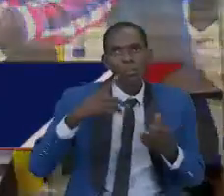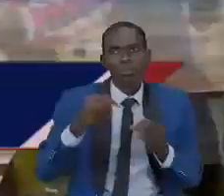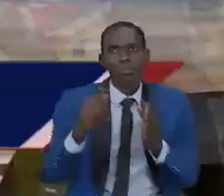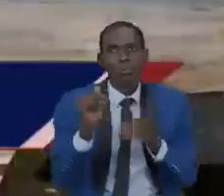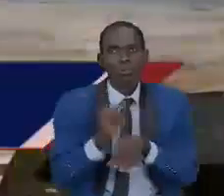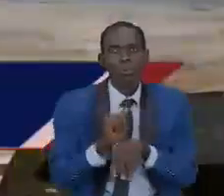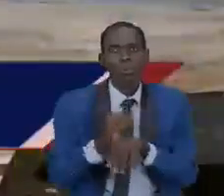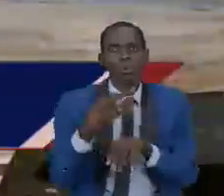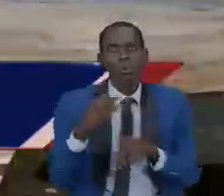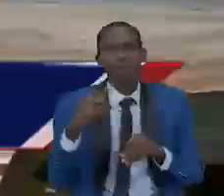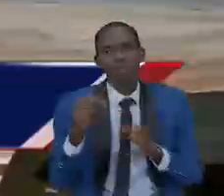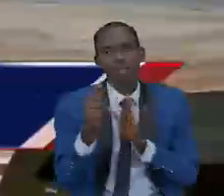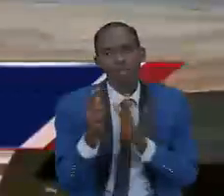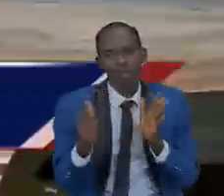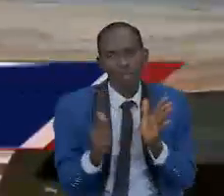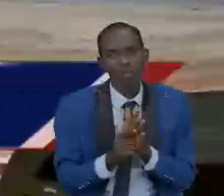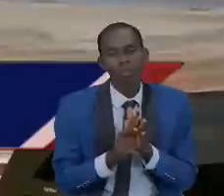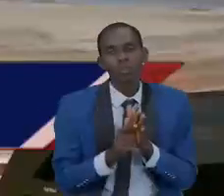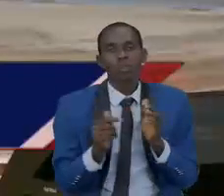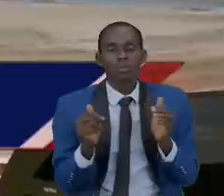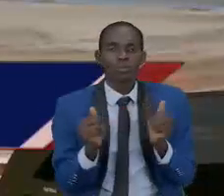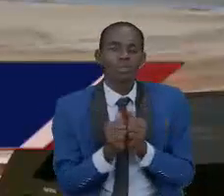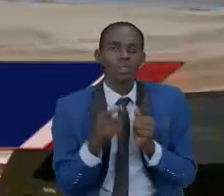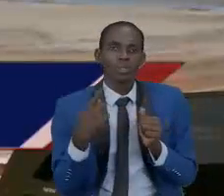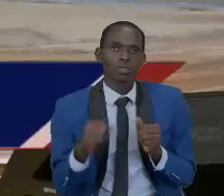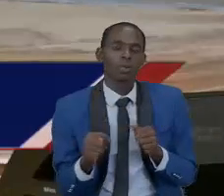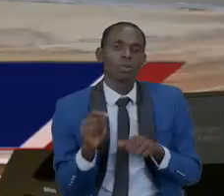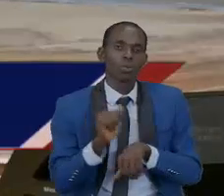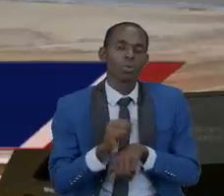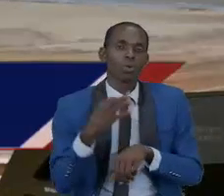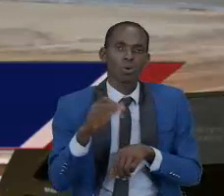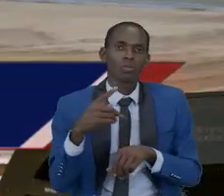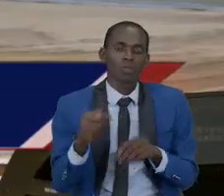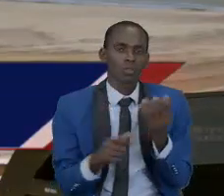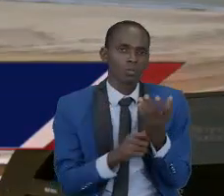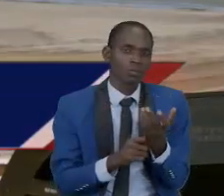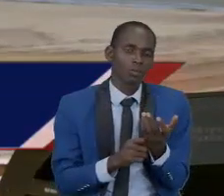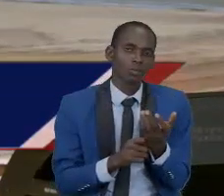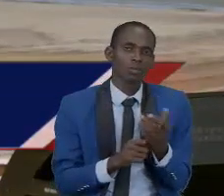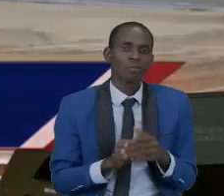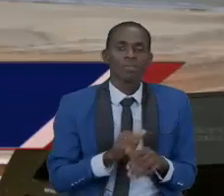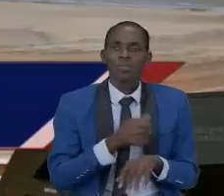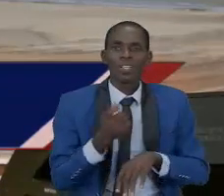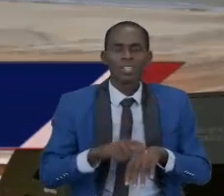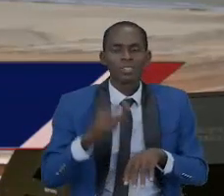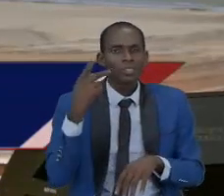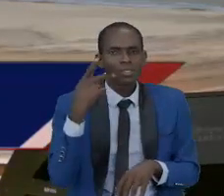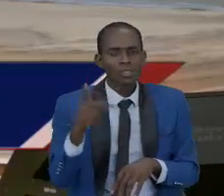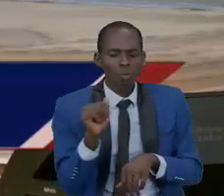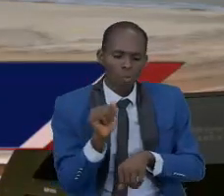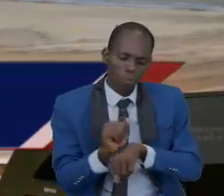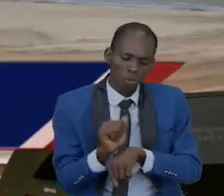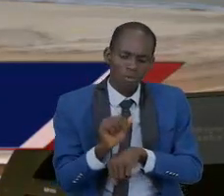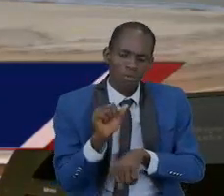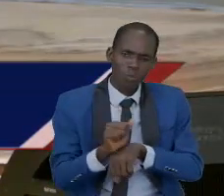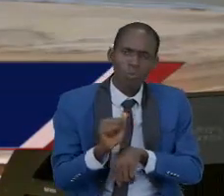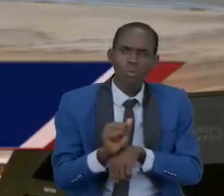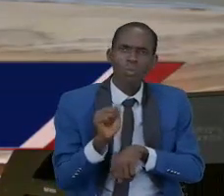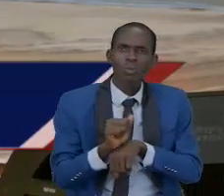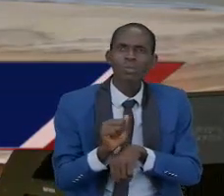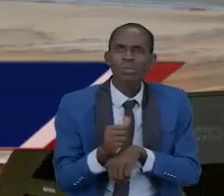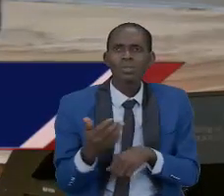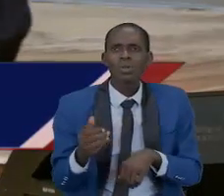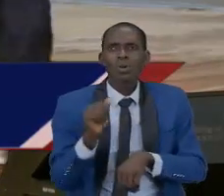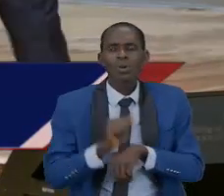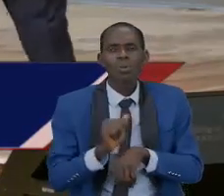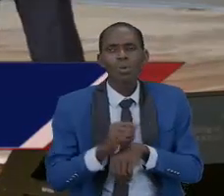Lord and the works of the flesh they don't understand anytime you see walks walks walks they say